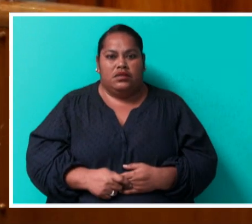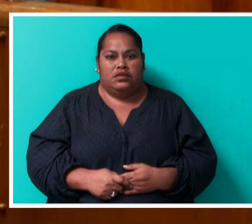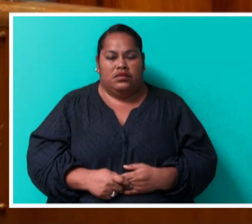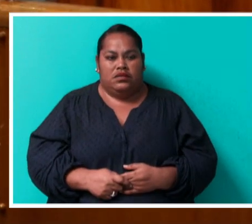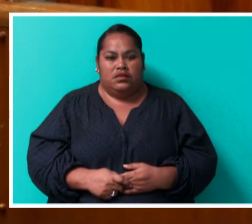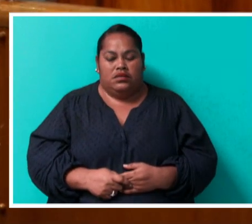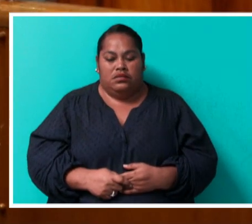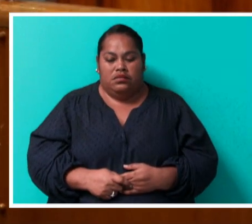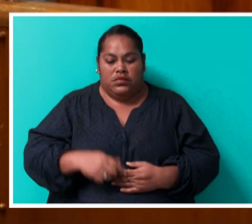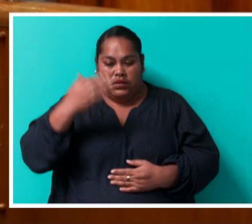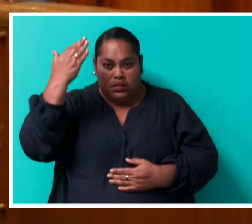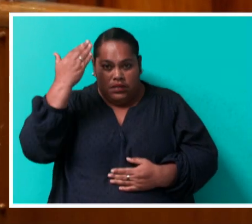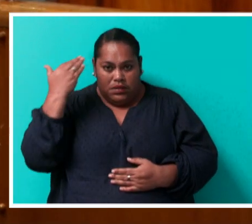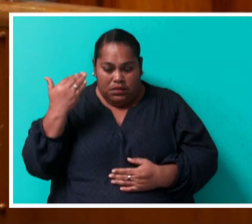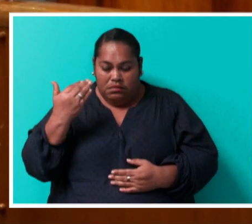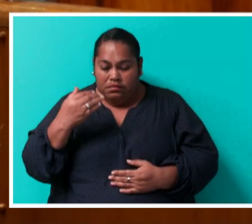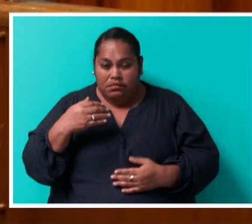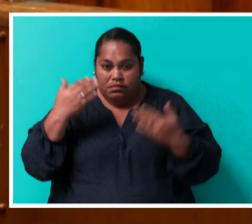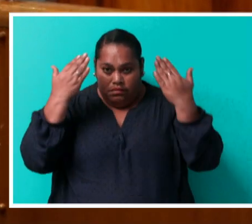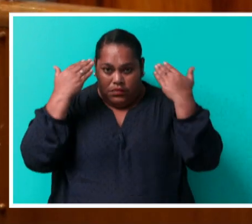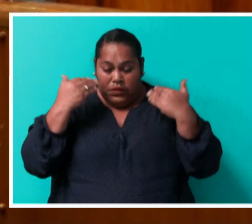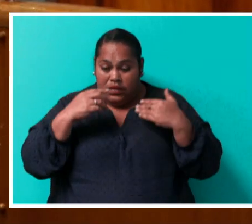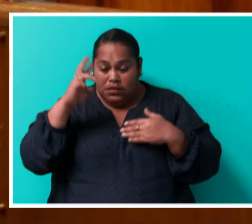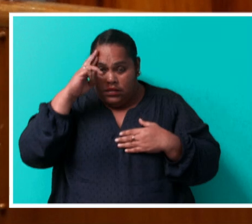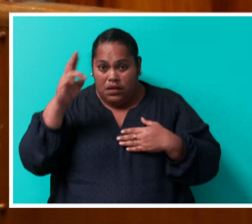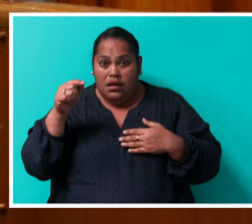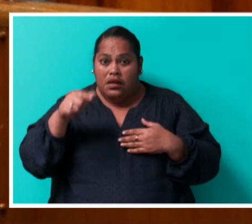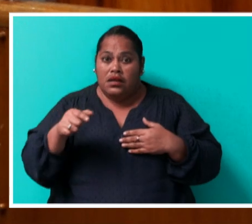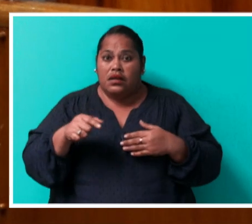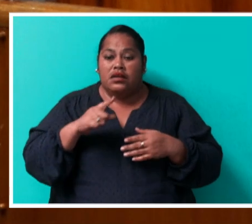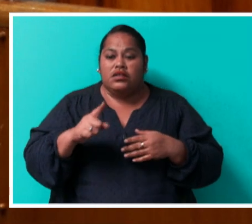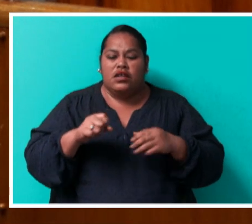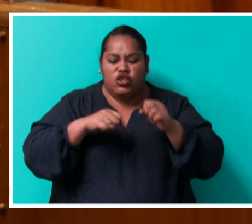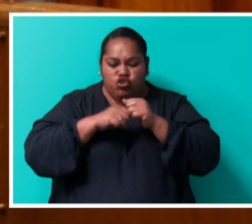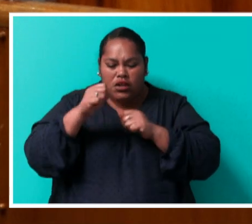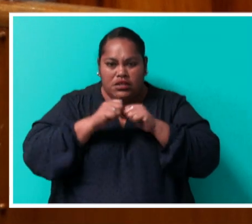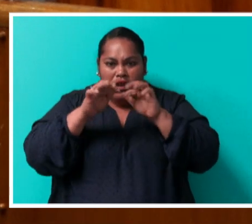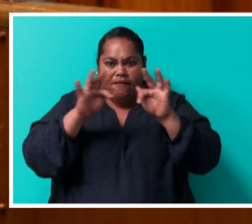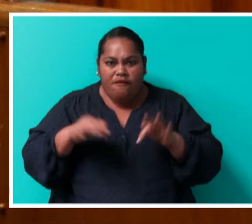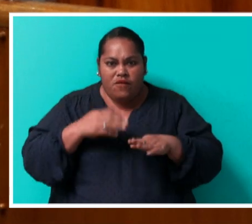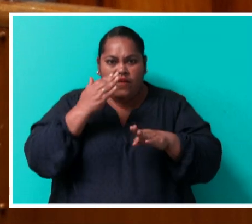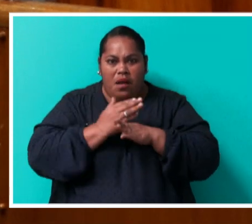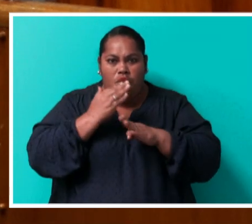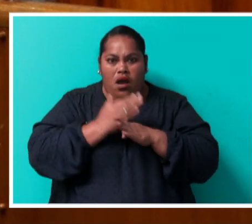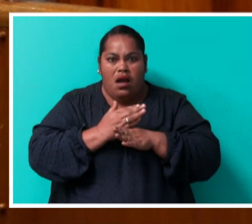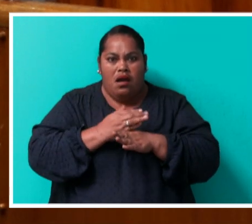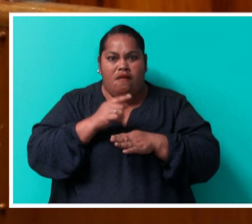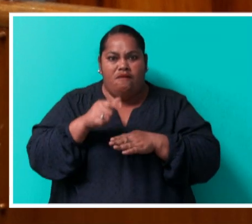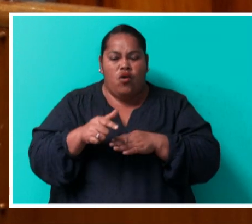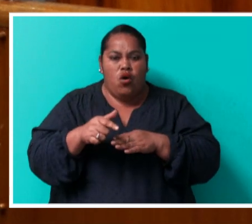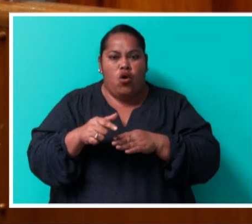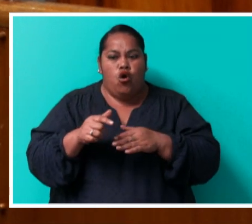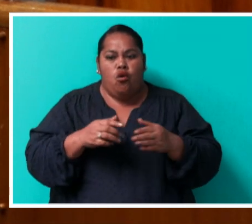Speakers of the MOC establishes a structured framework that integrates labor mobility with